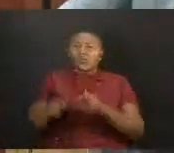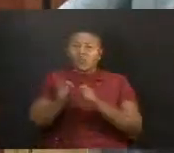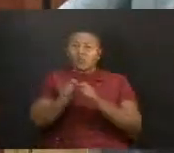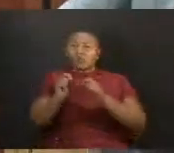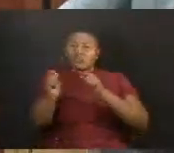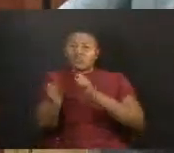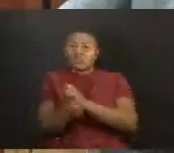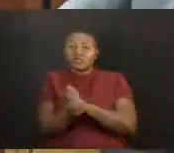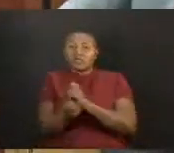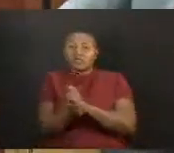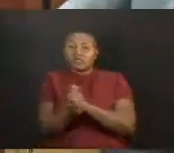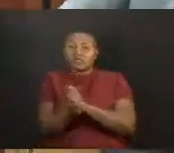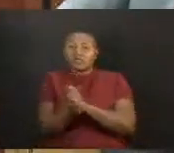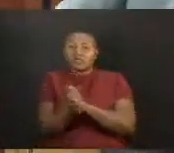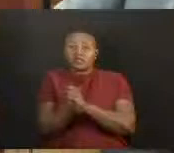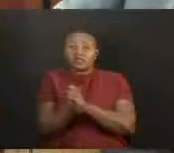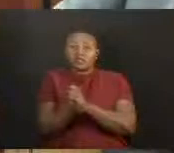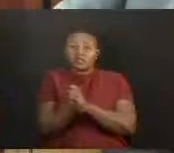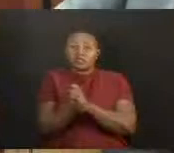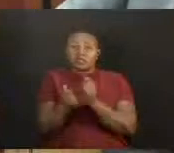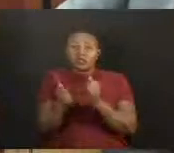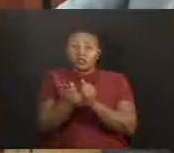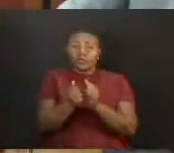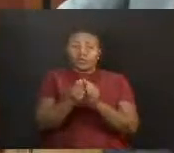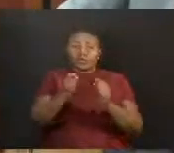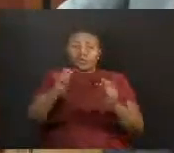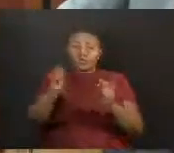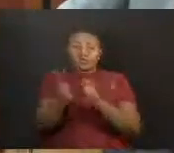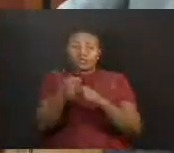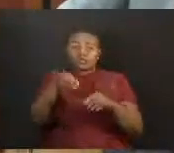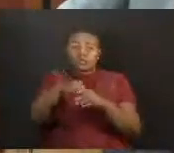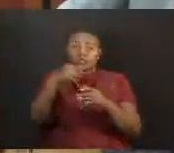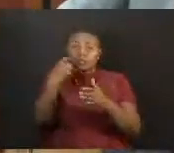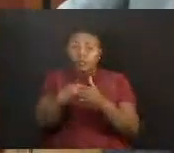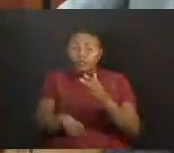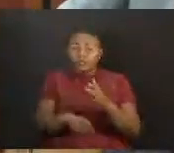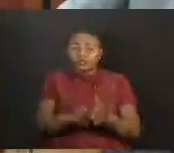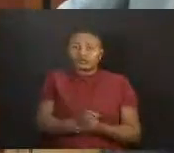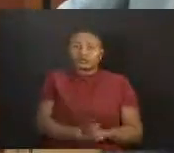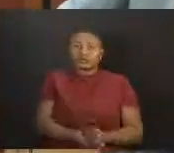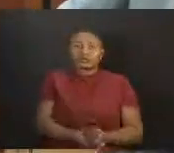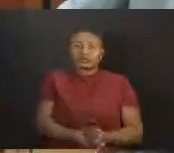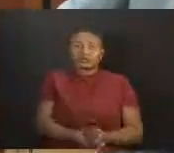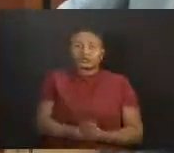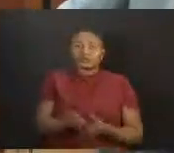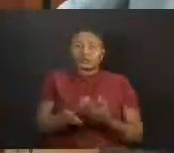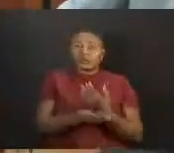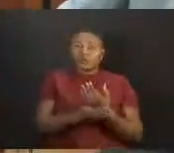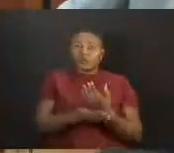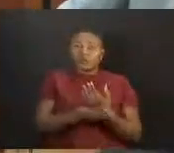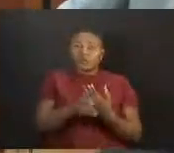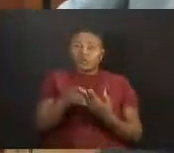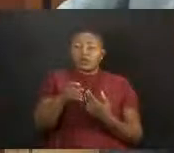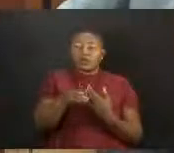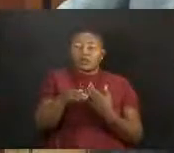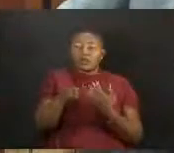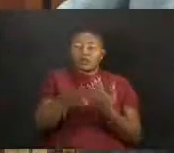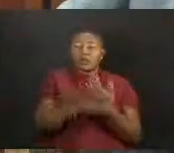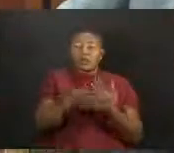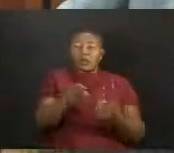cost of the changing of the price. Can we know that? And number two, the Bank of Ghana should be able to educate us also